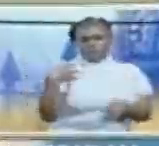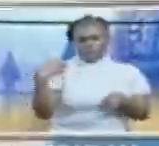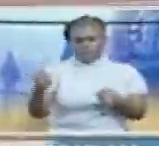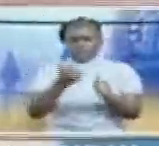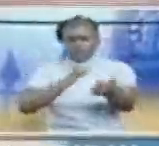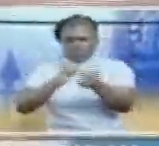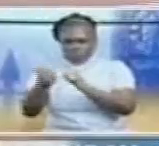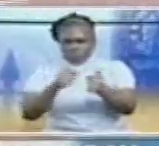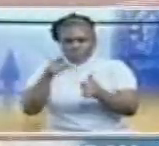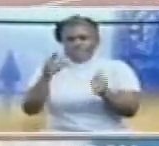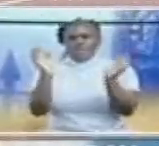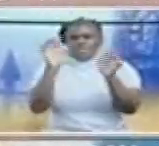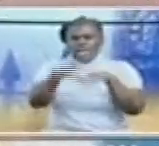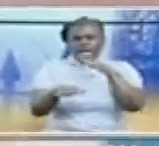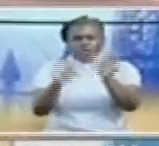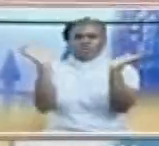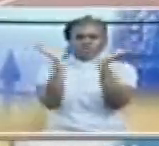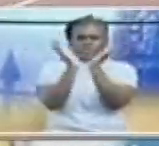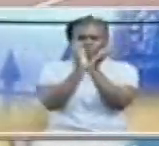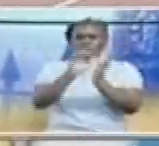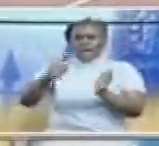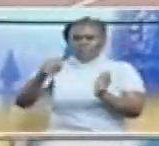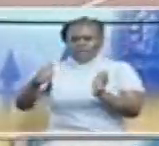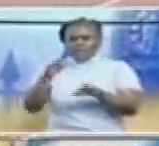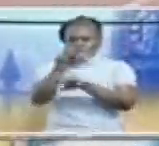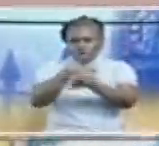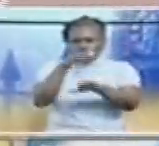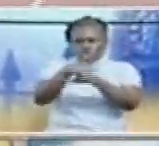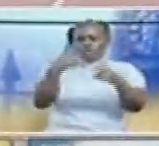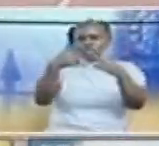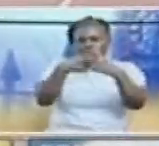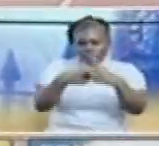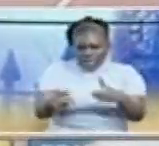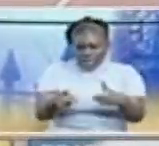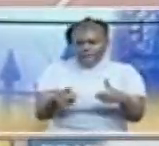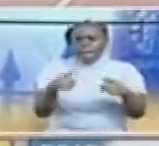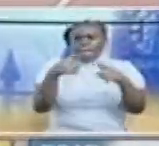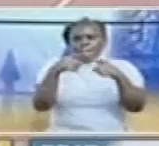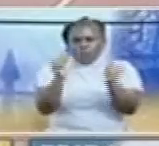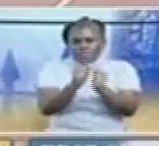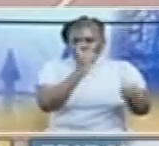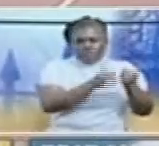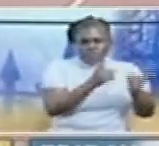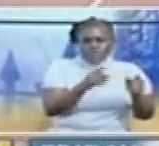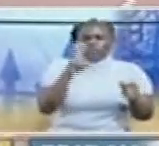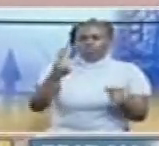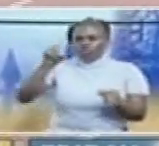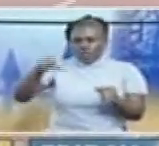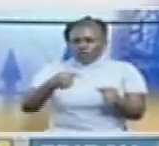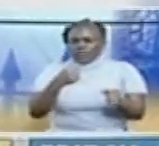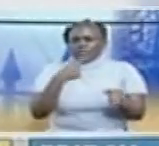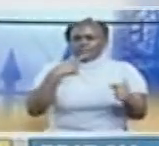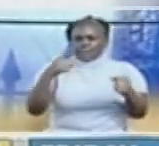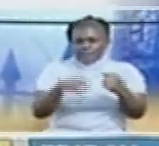Championship slots at the Nyal National Stadium. Of course, the race got to a slow start with no front runners, and the 2006 Commonwealth